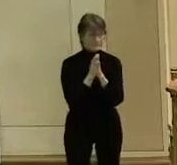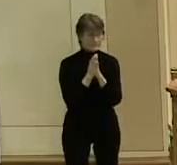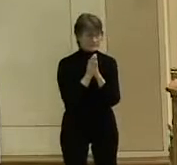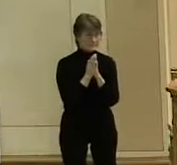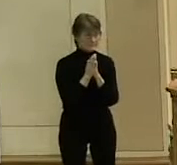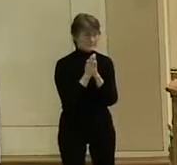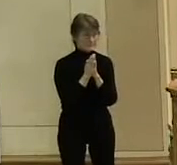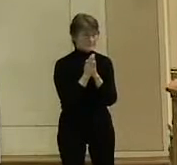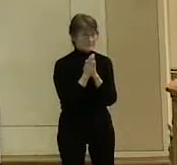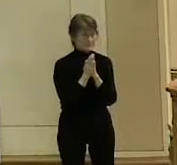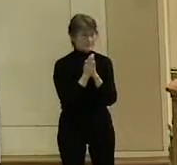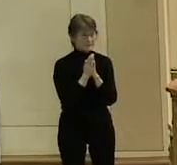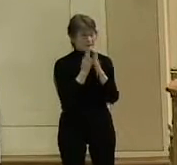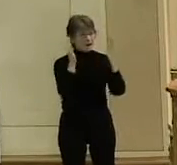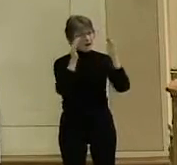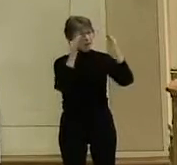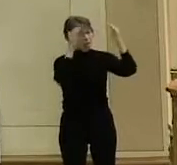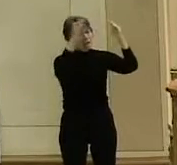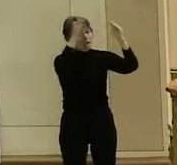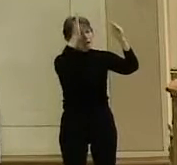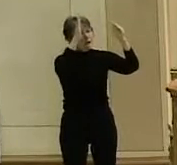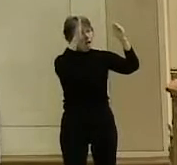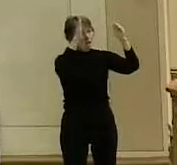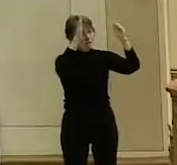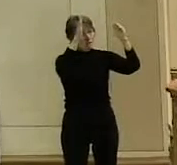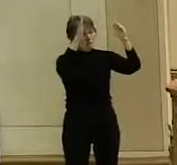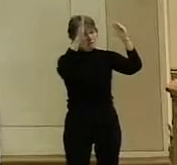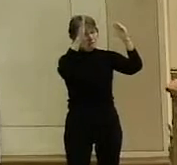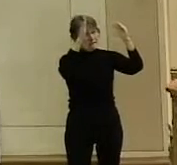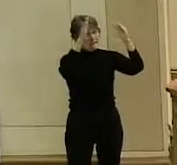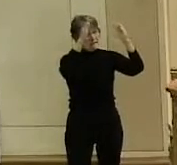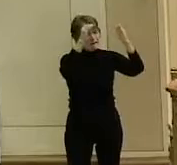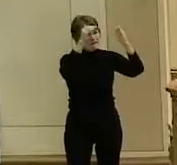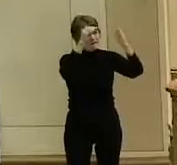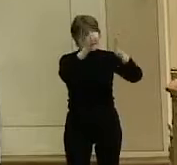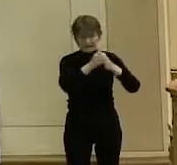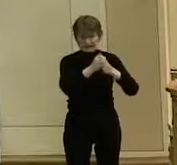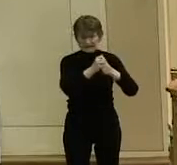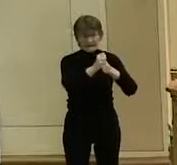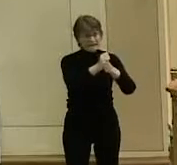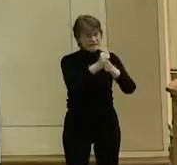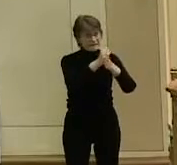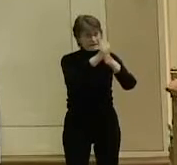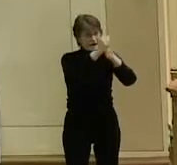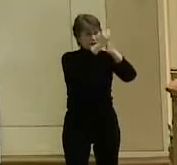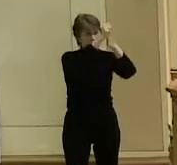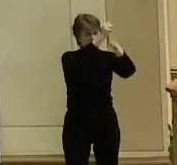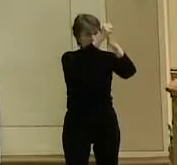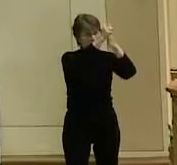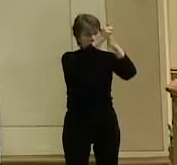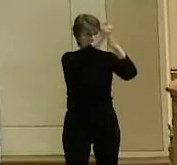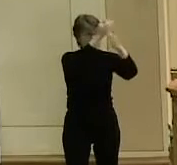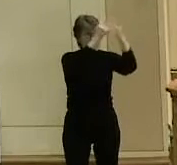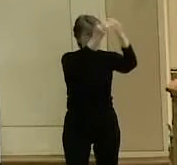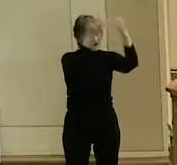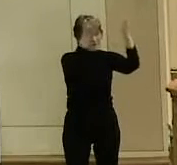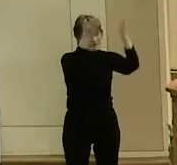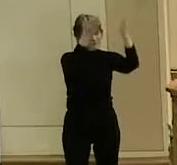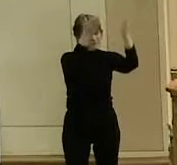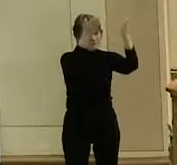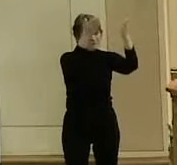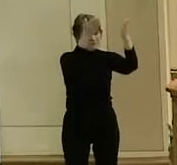Almighty ever-living God, lead us to a share in the joys of heaven so that the humble